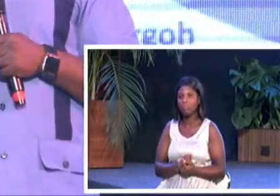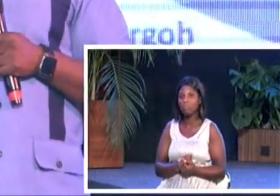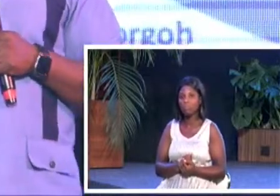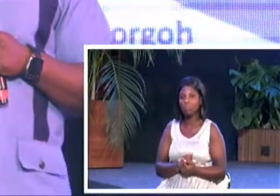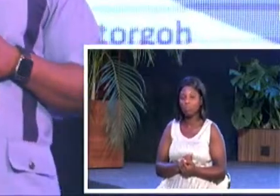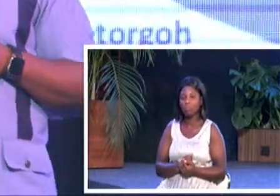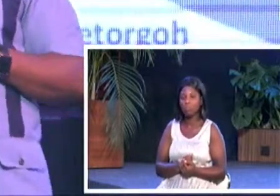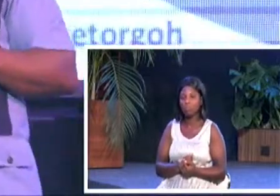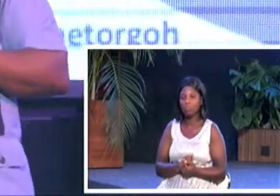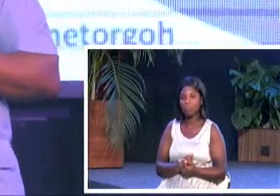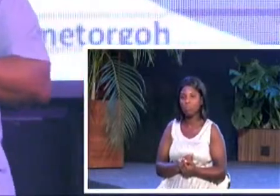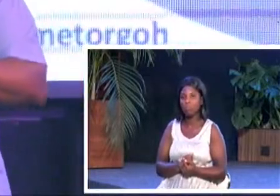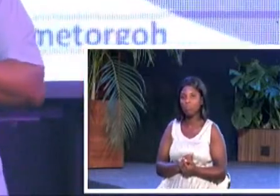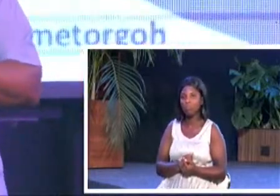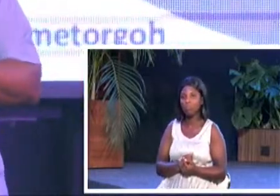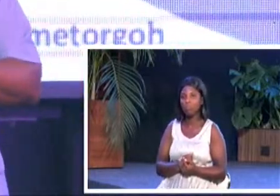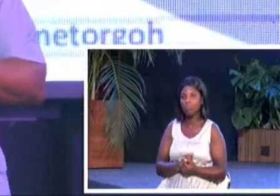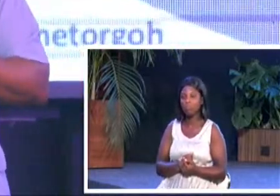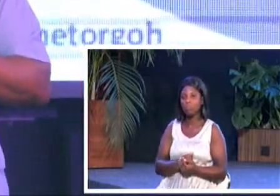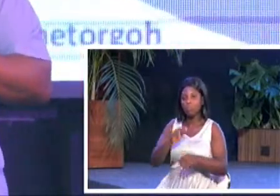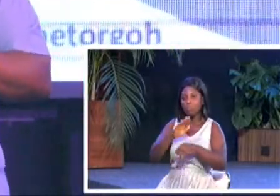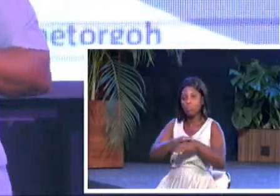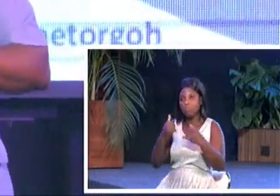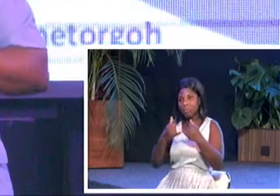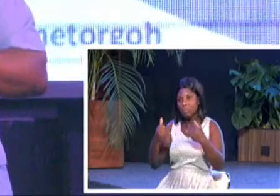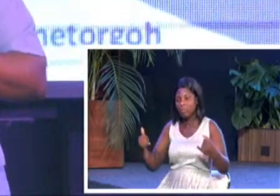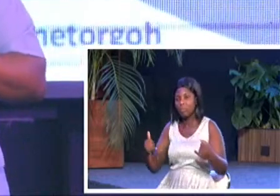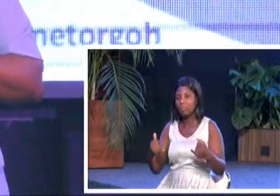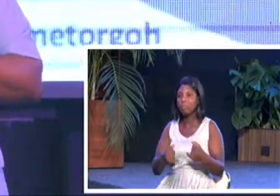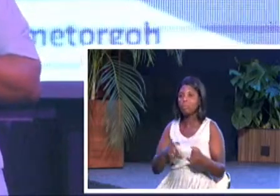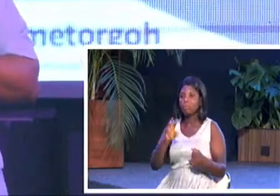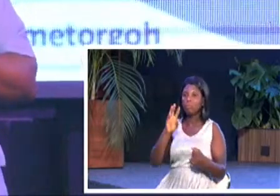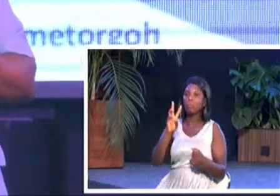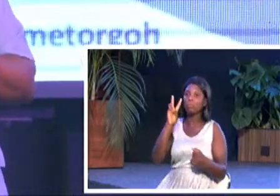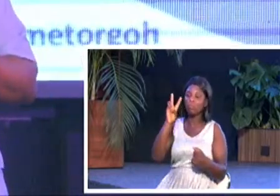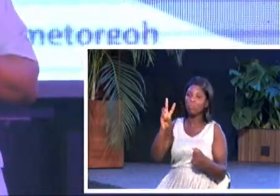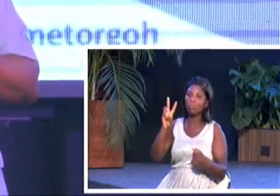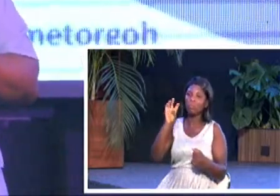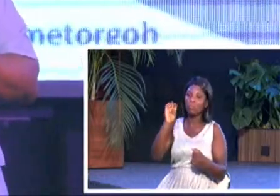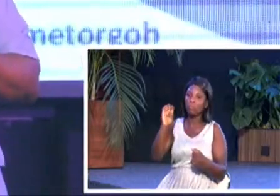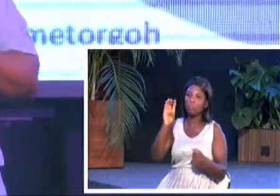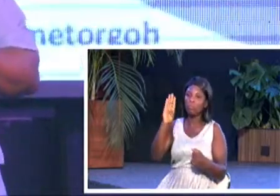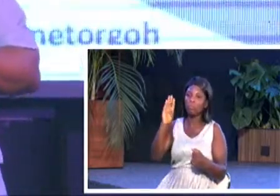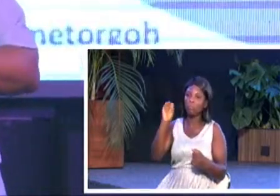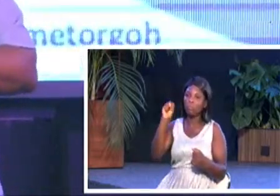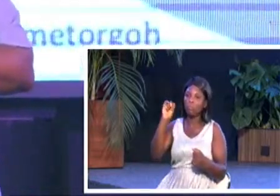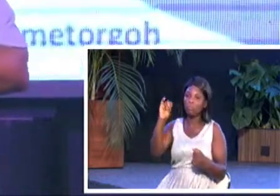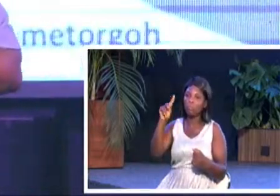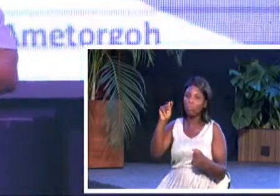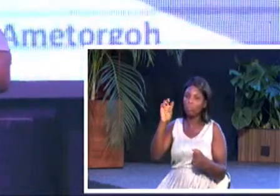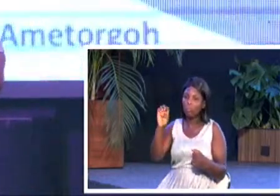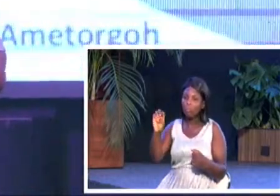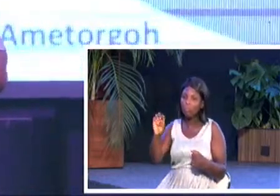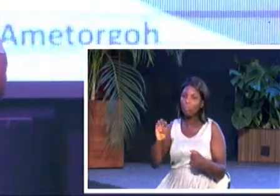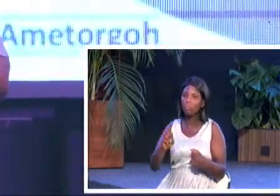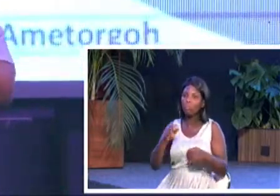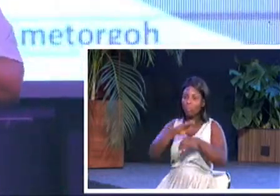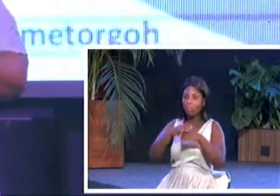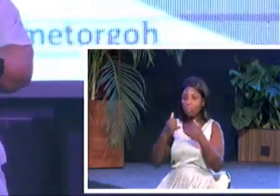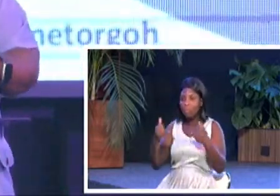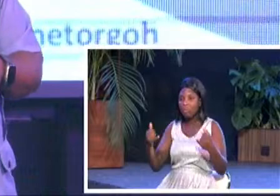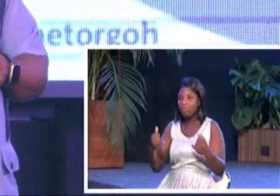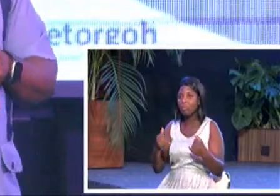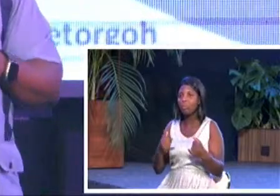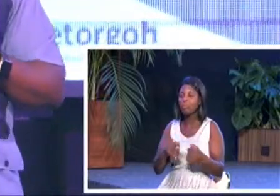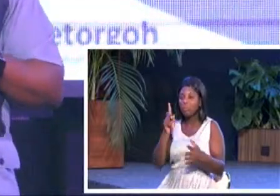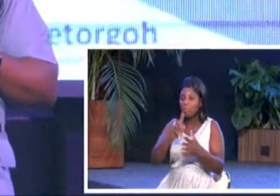oh, I want information on Ghana. So you go and type information on Ghana into Google, and then they return a list